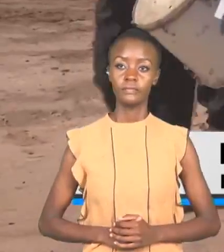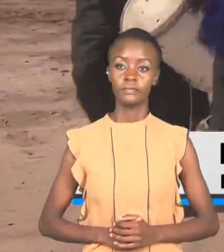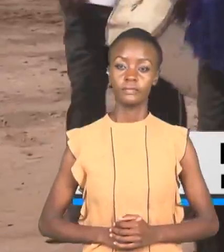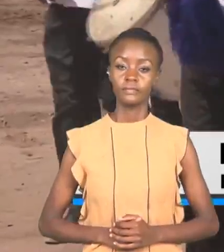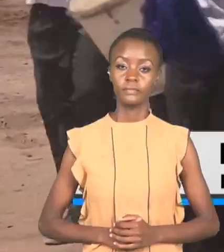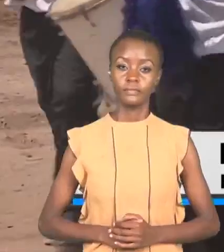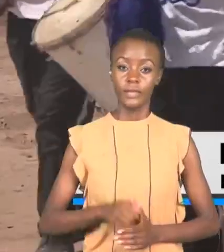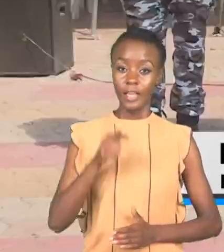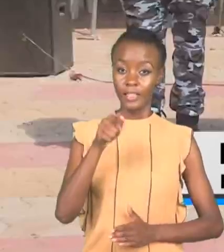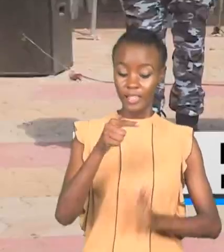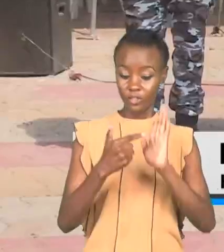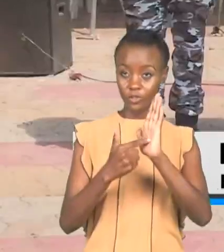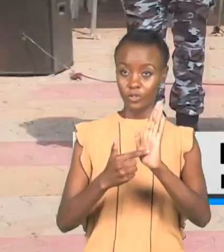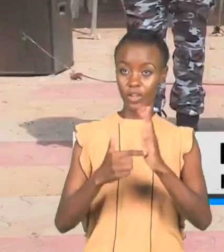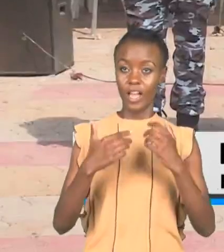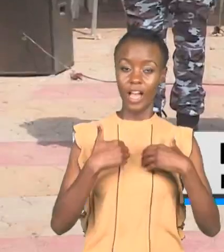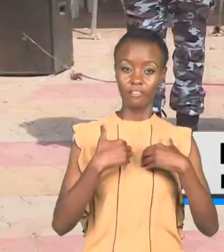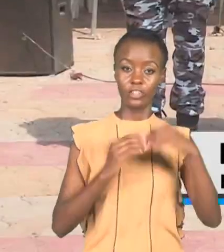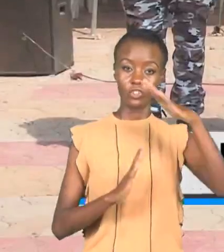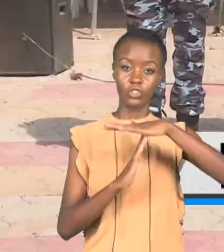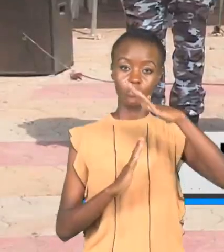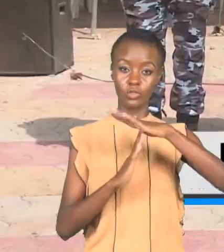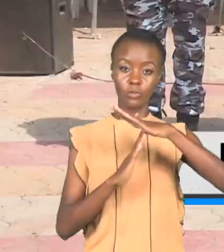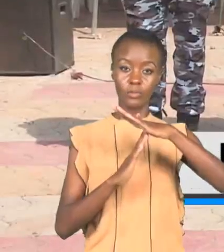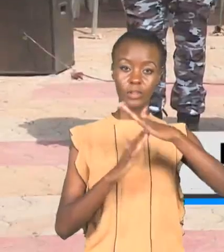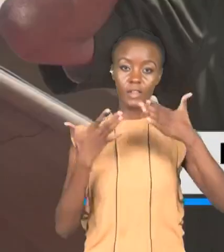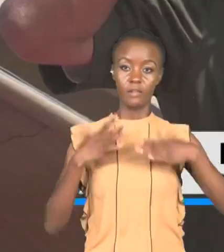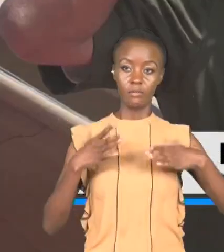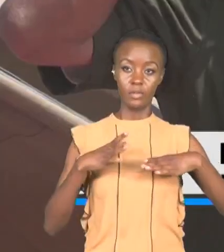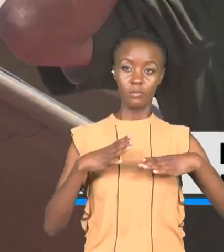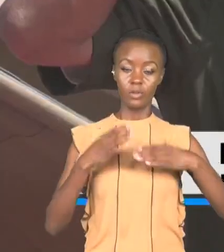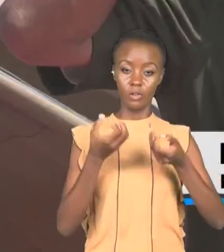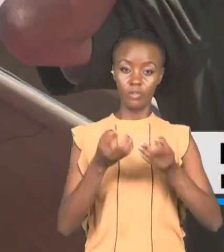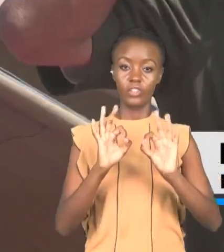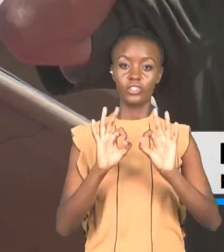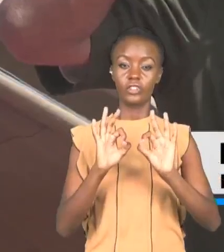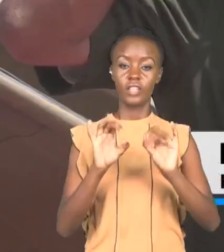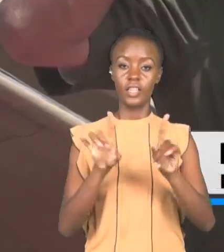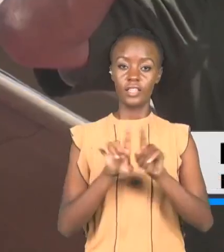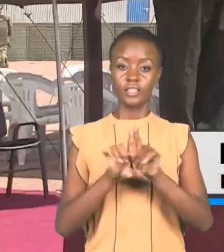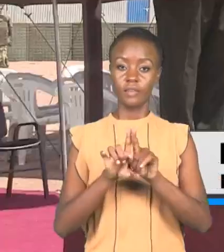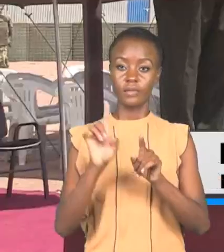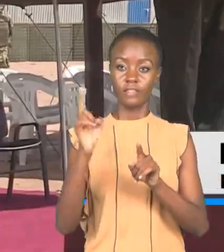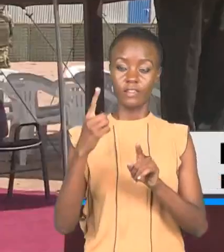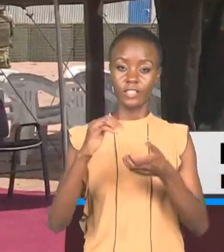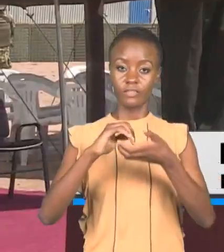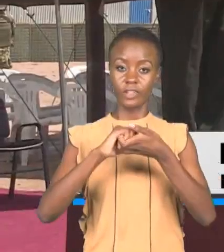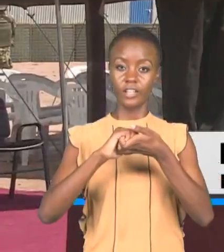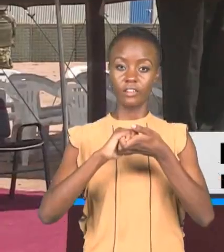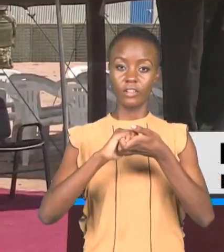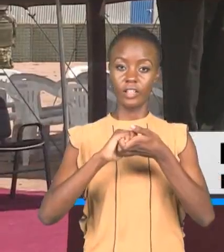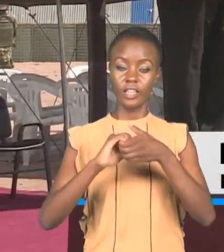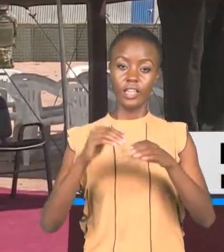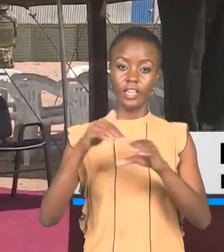The passing out parade was attended by top federal and Hirshabelle state officials, among them the Federal Minister of